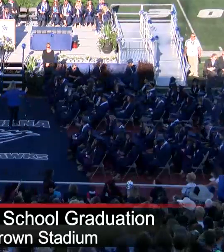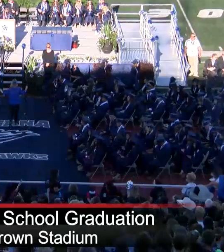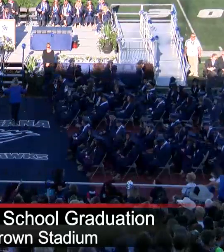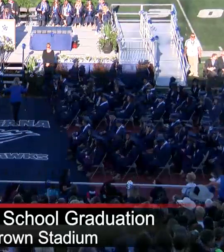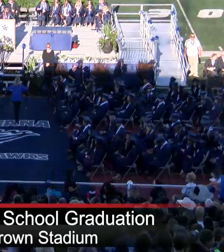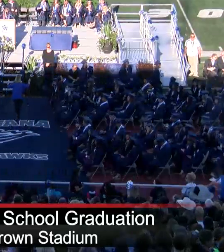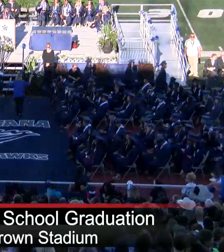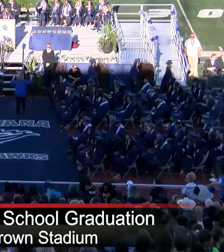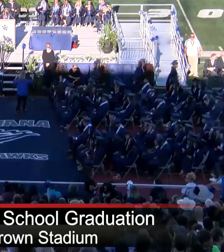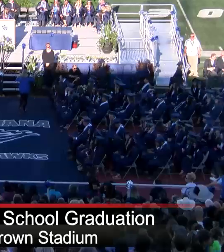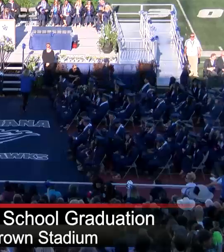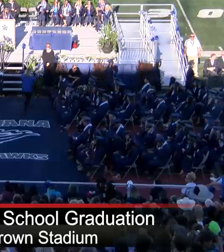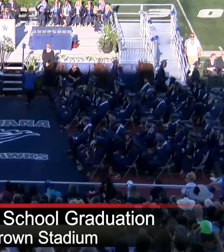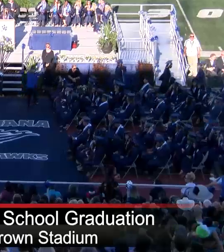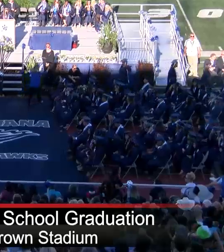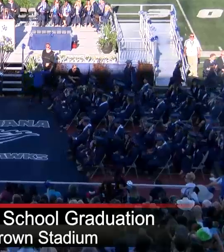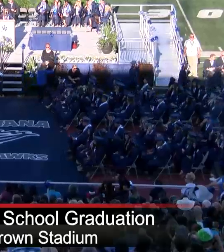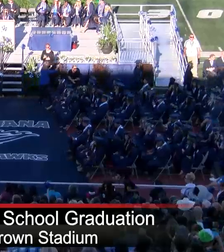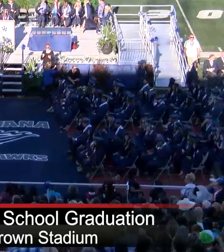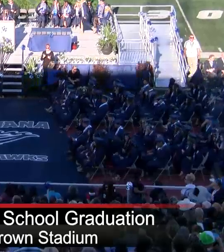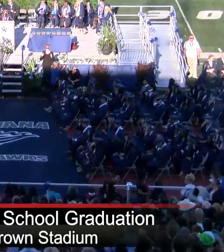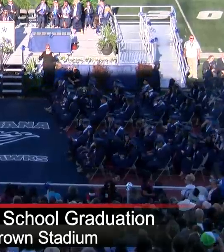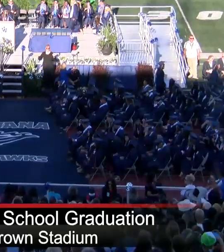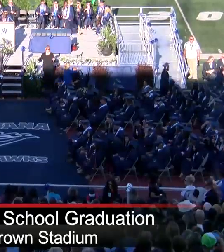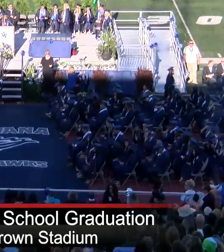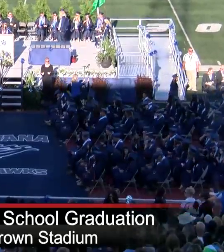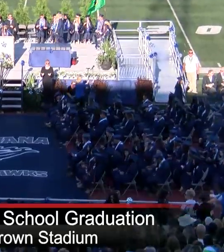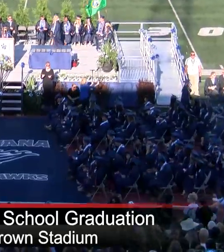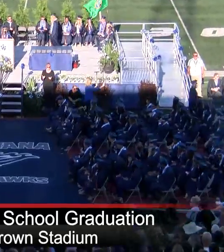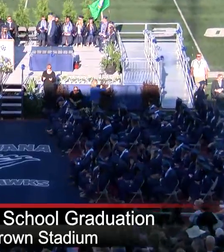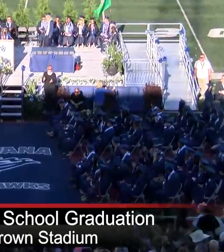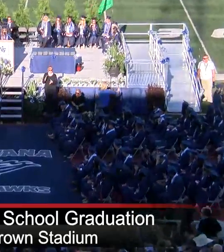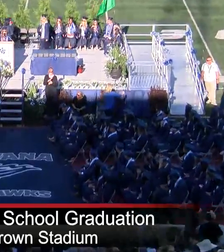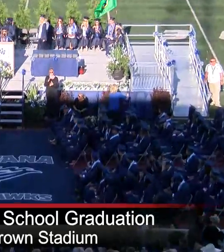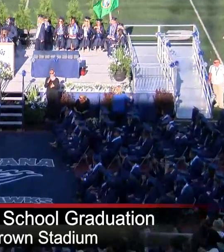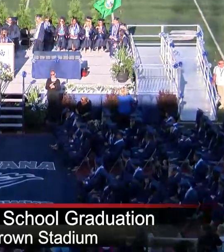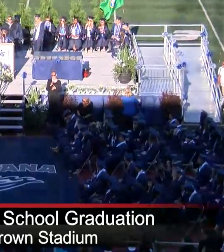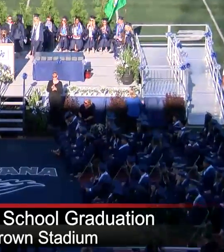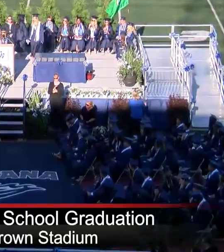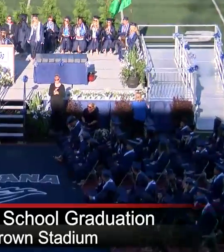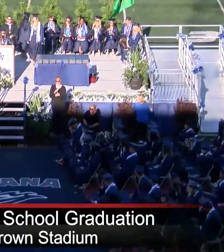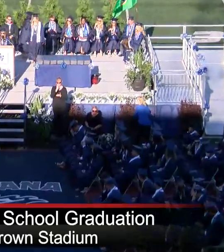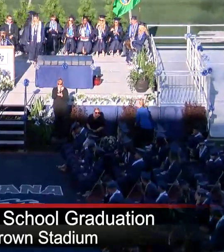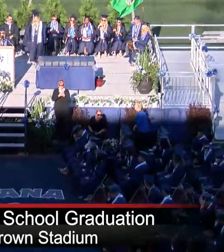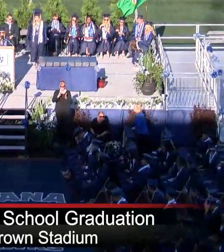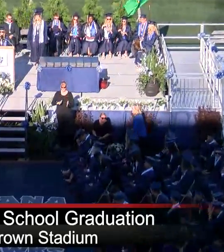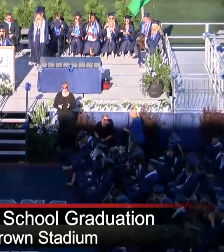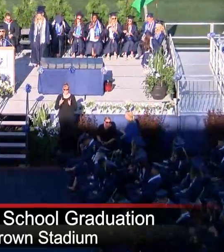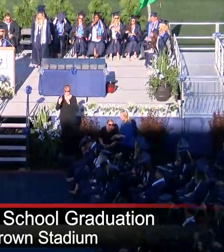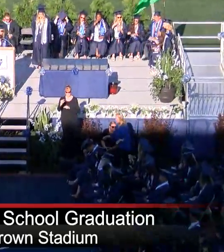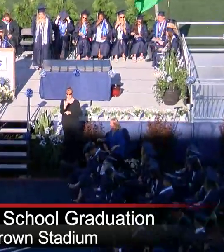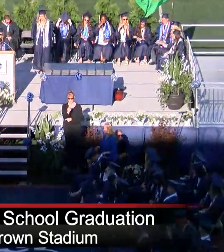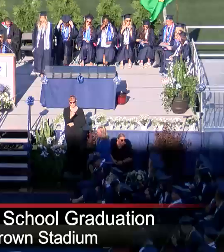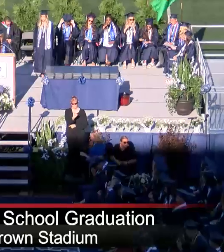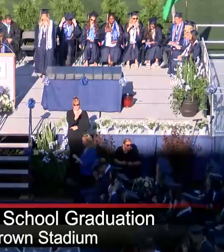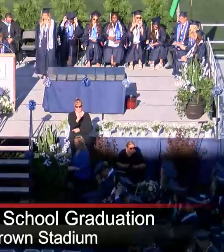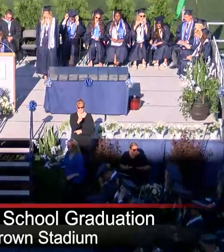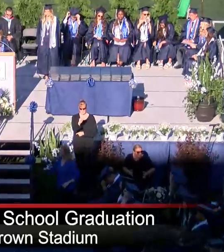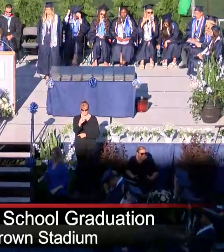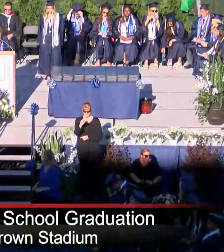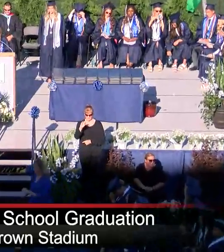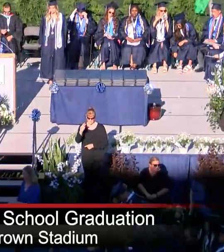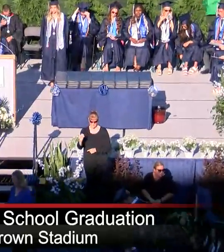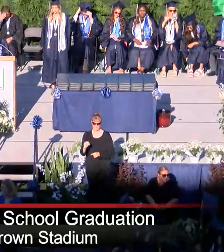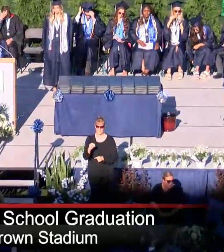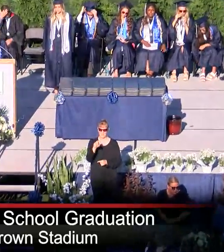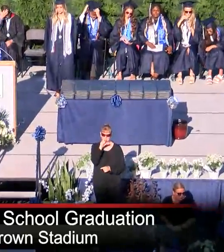I would like to introduce Senior Class Secretary Iva Tibe. Iva attended Livingston, Mark Twain, and McGee Elementary,